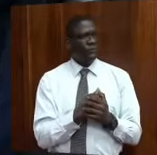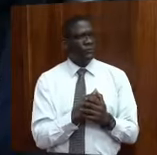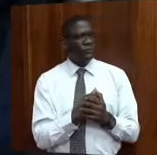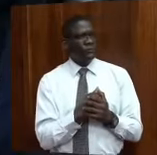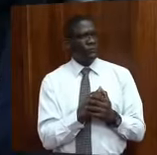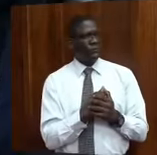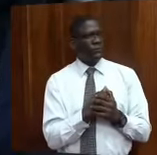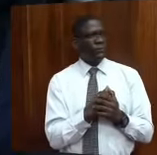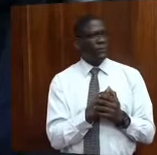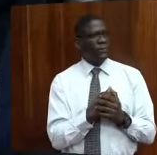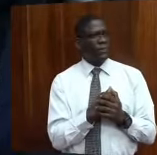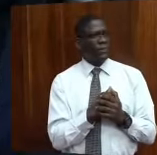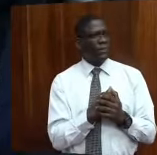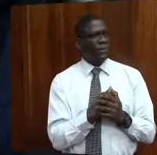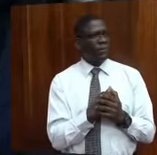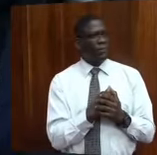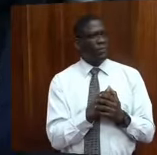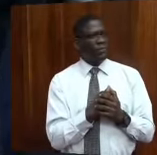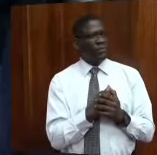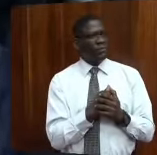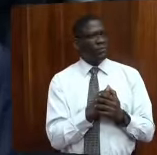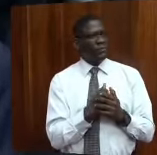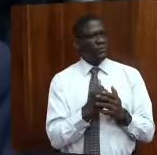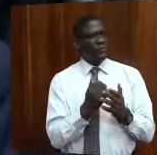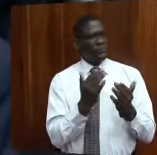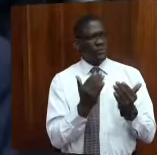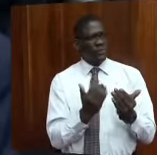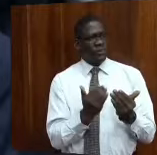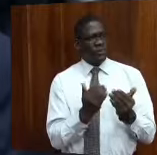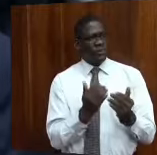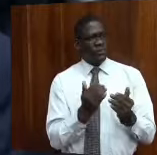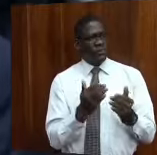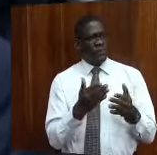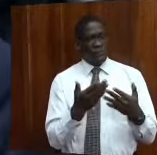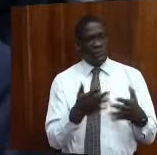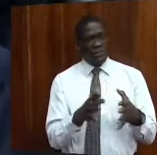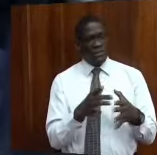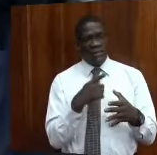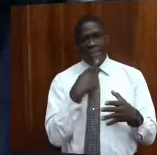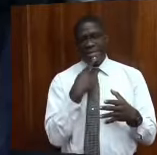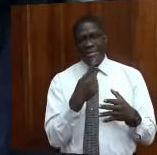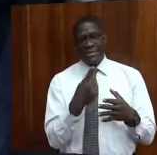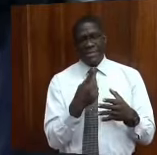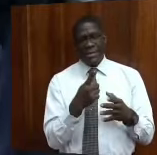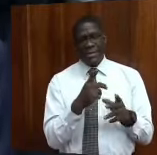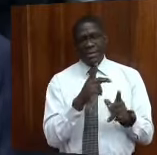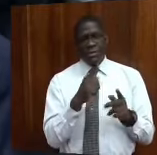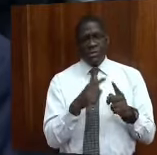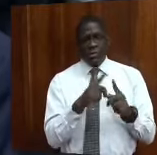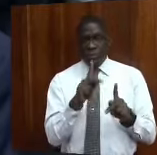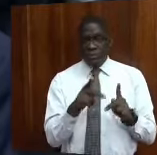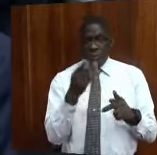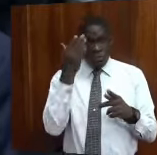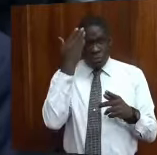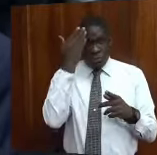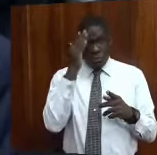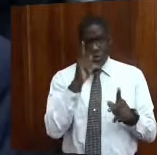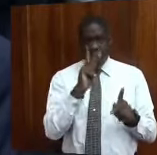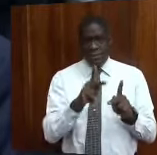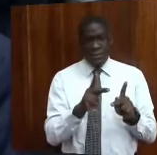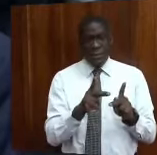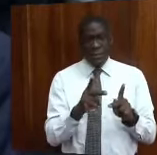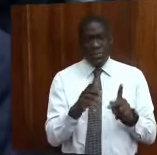Mr. Speaker, I want to end by reminding all and by informing those who do not know, those who pretend